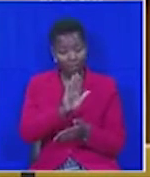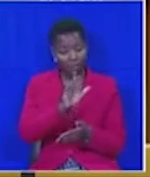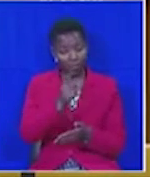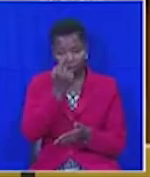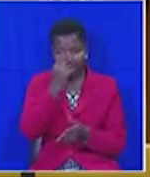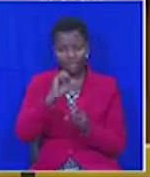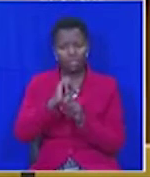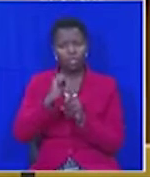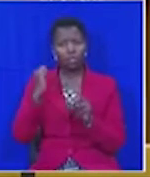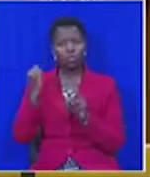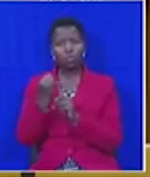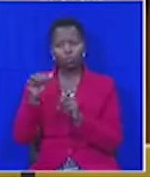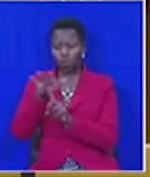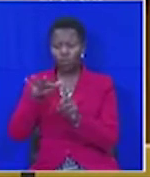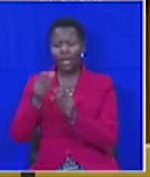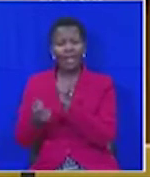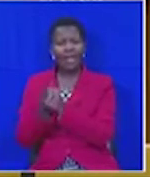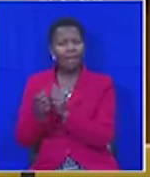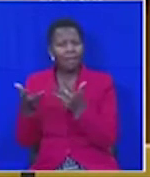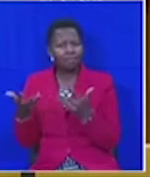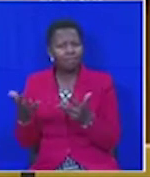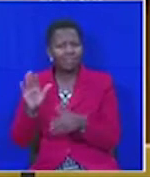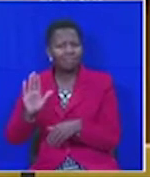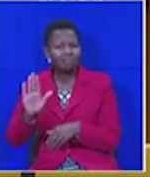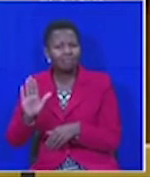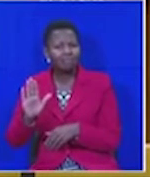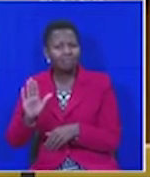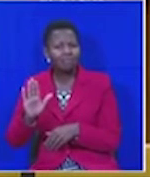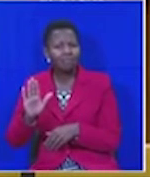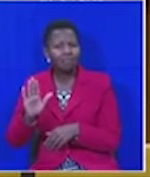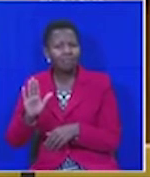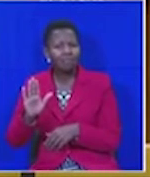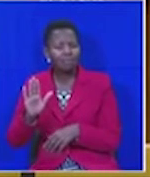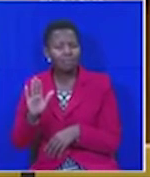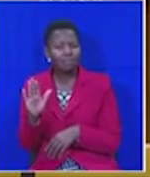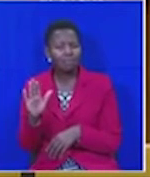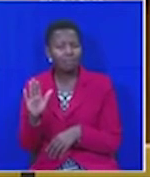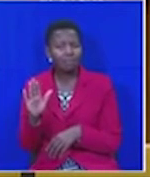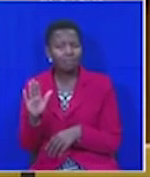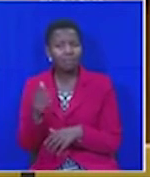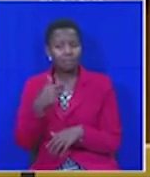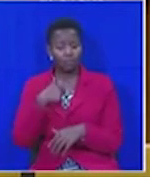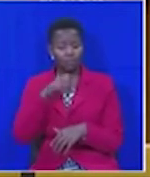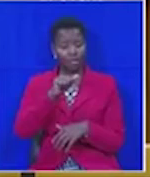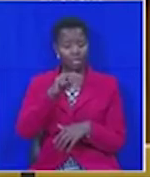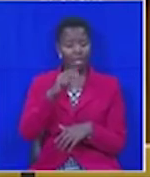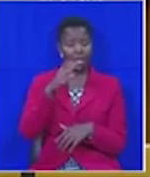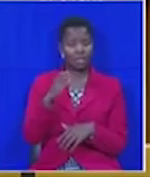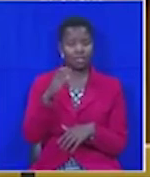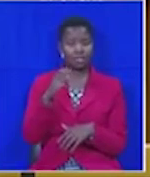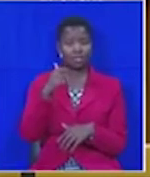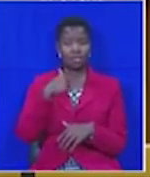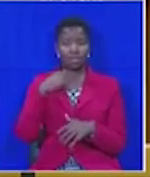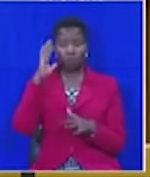society, to understand what is happening amongst the people. As the ANC, we're not theorizing